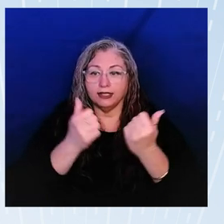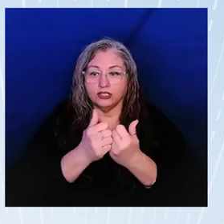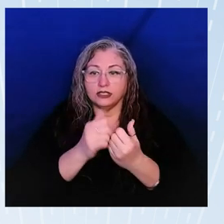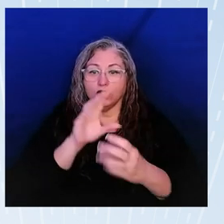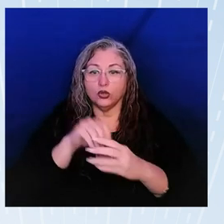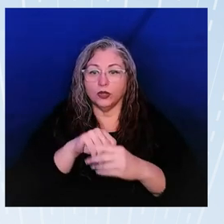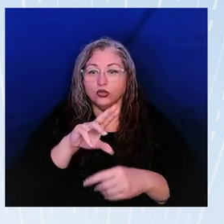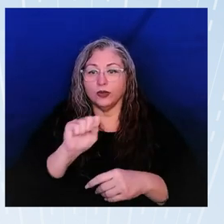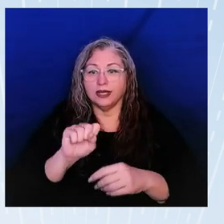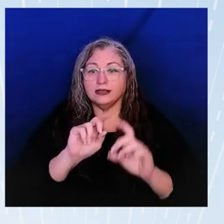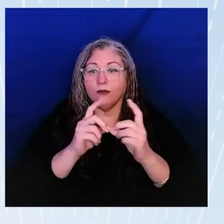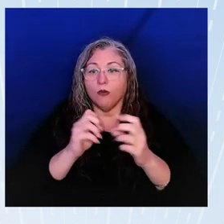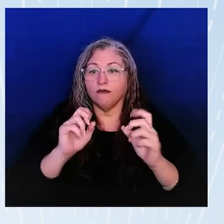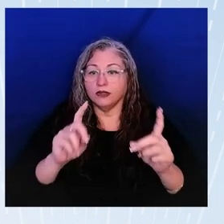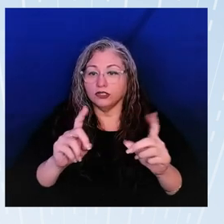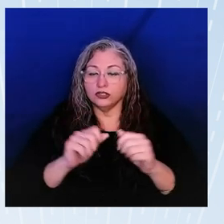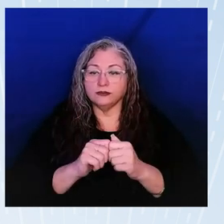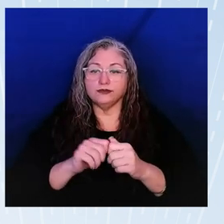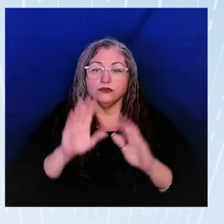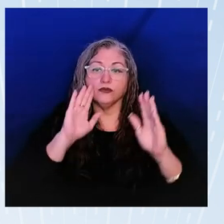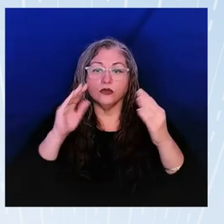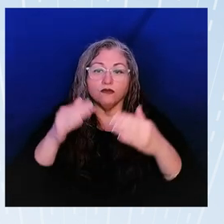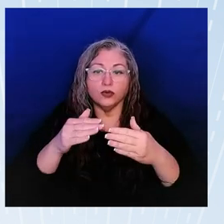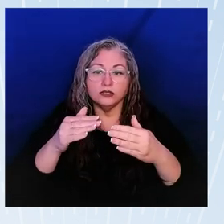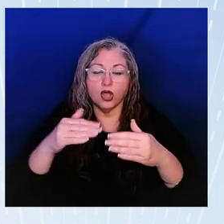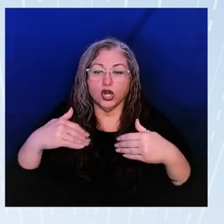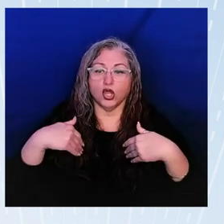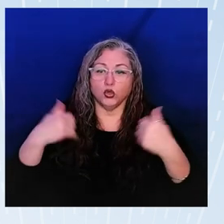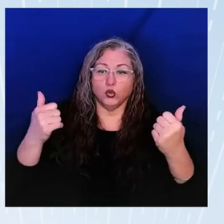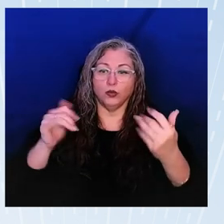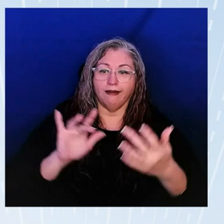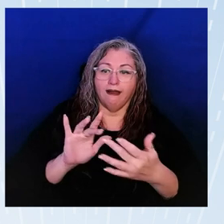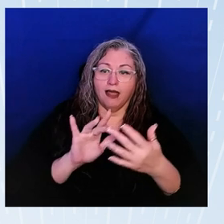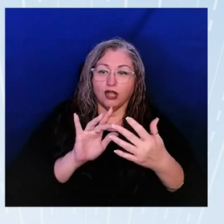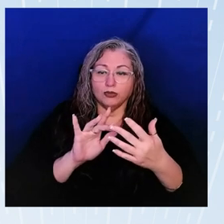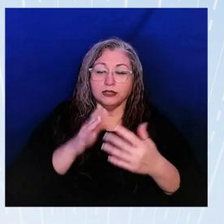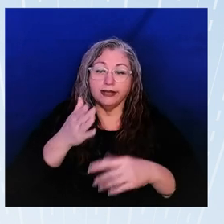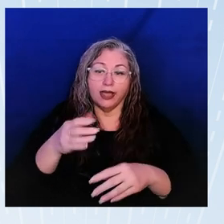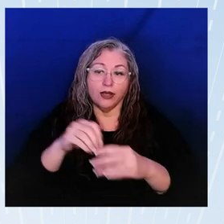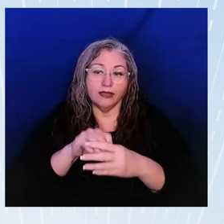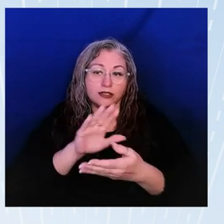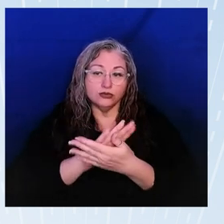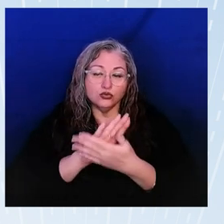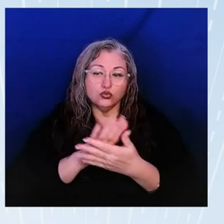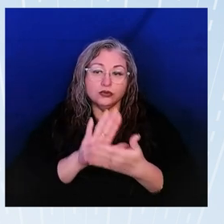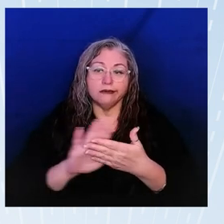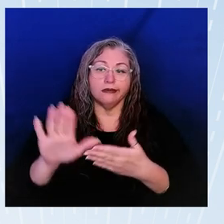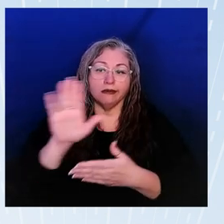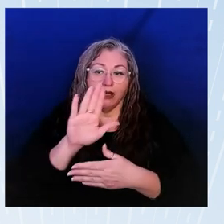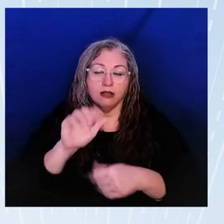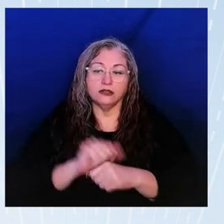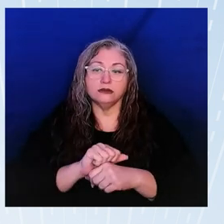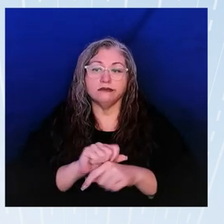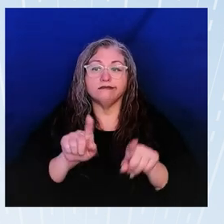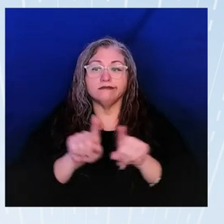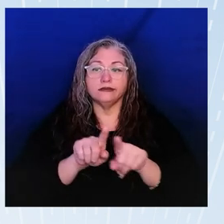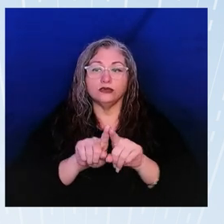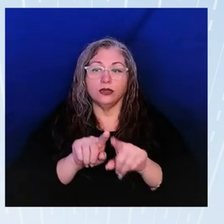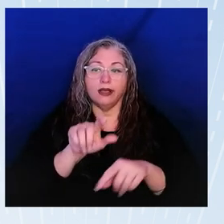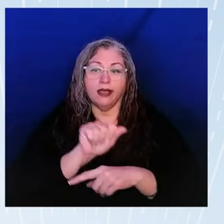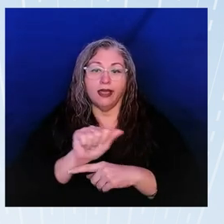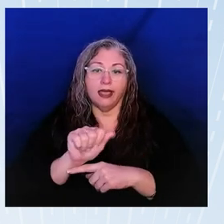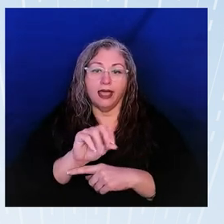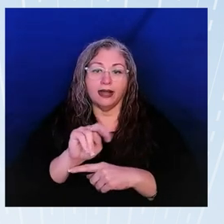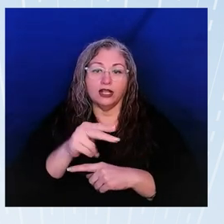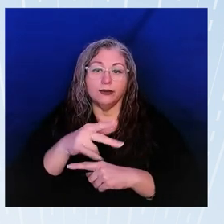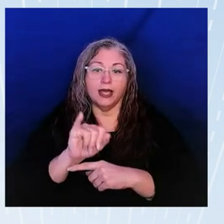U.S. Department of Education, to focus on youth outreach in schools and colleges, as well as AA and NHPI